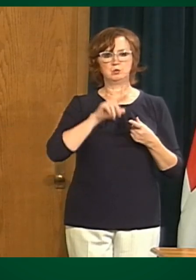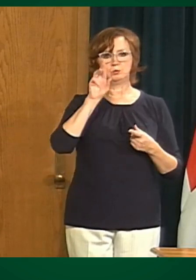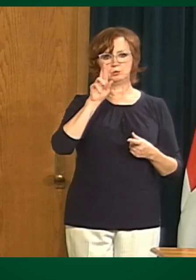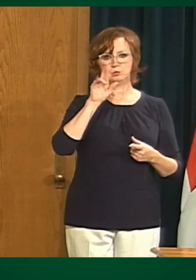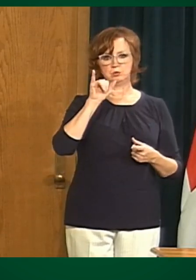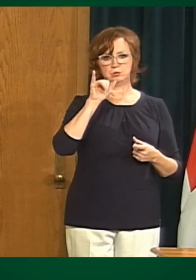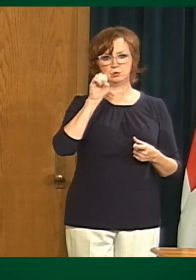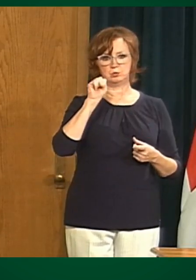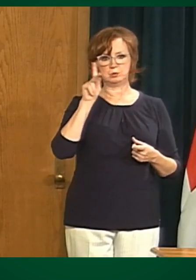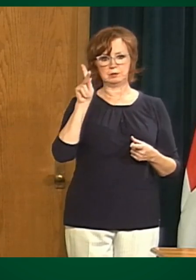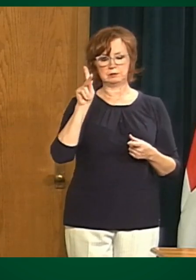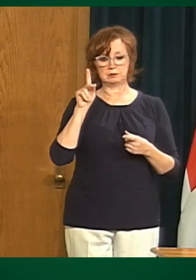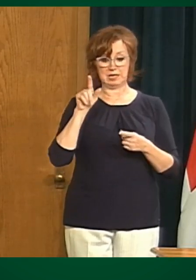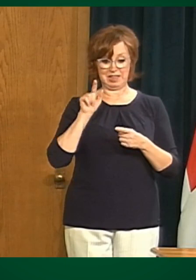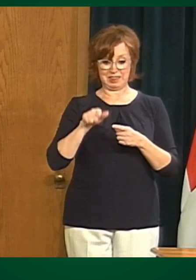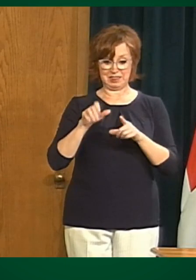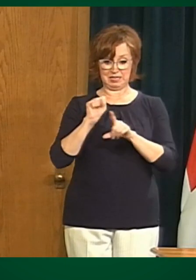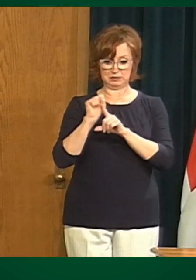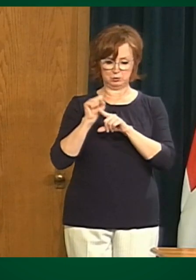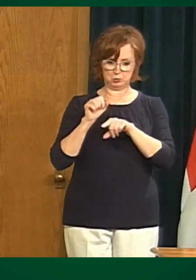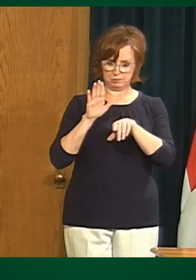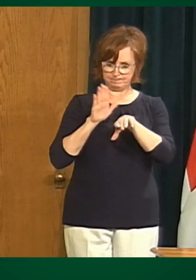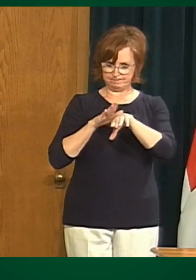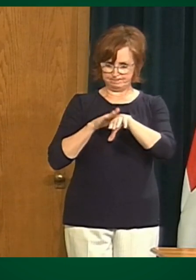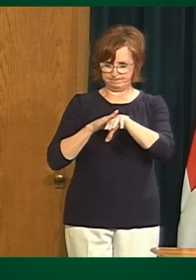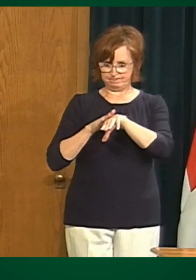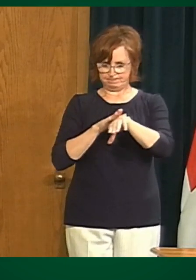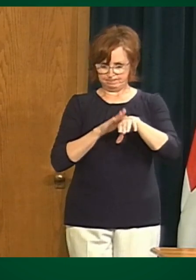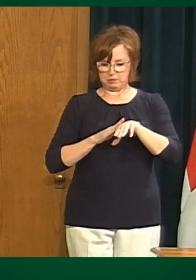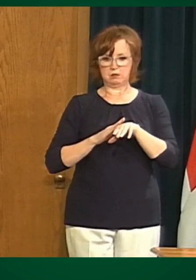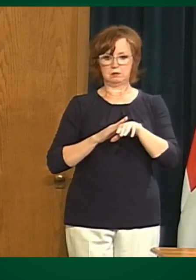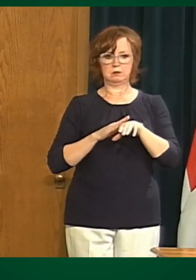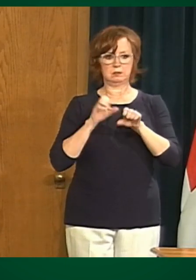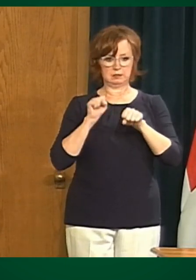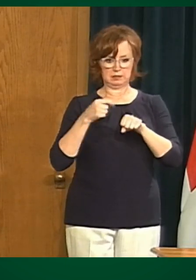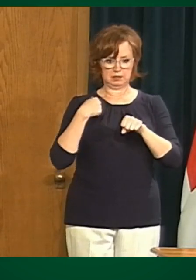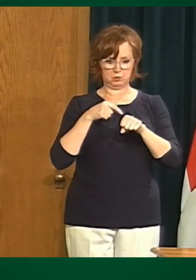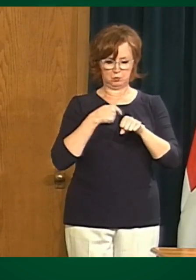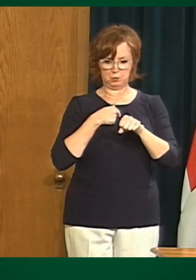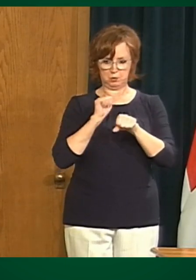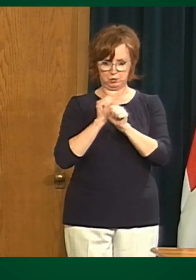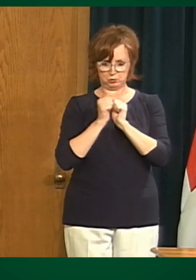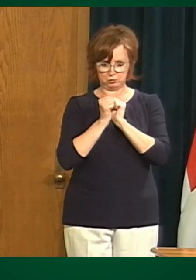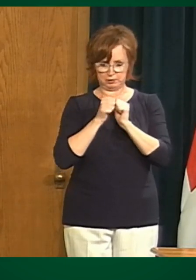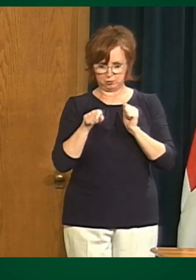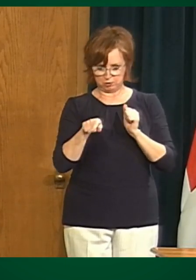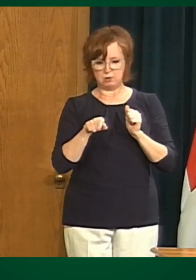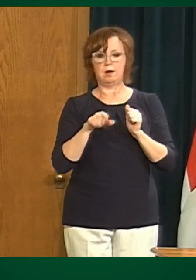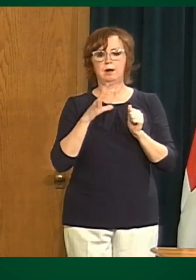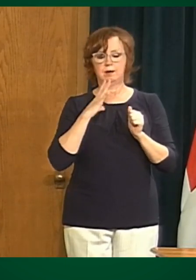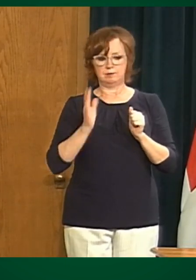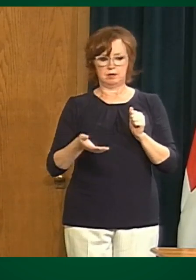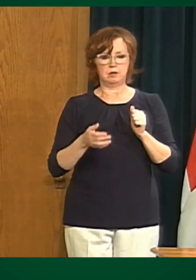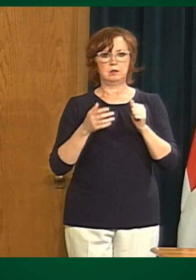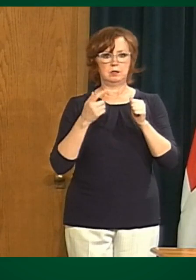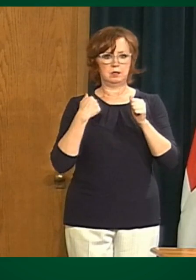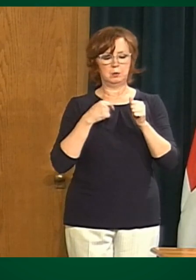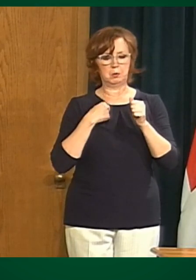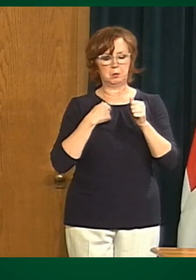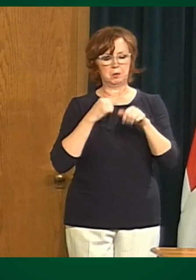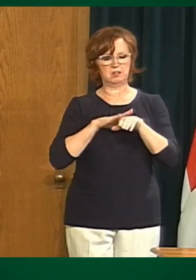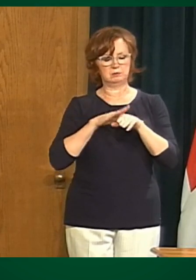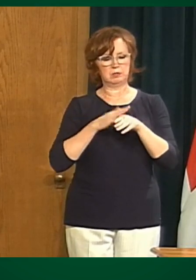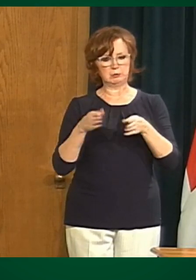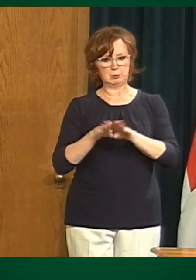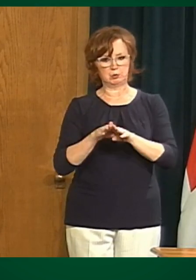we advise and with consultation with the communities. I think today there was as the Premier mentioned, there